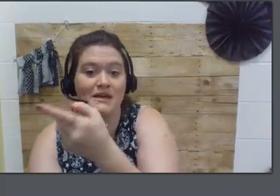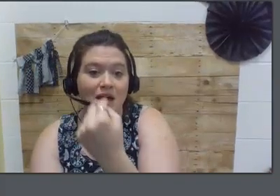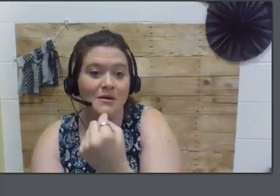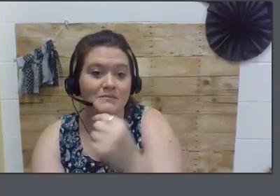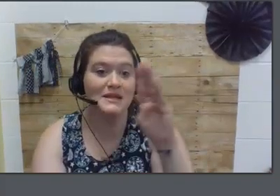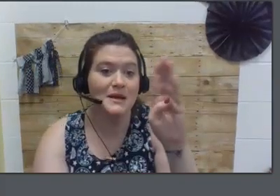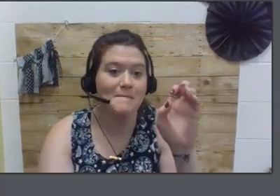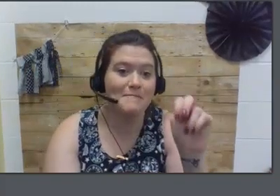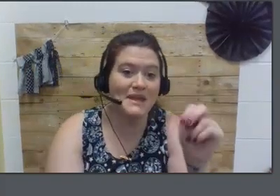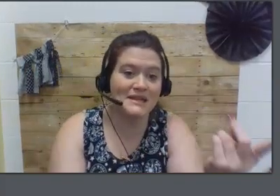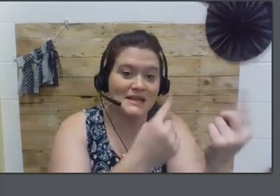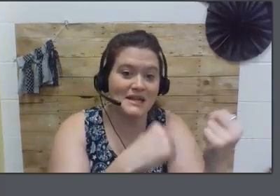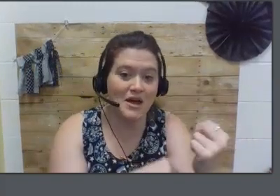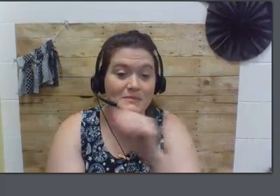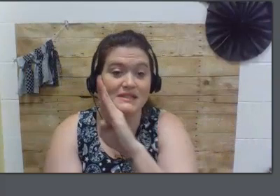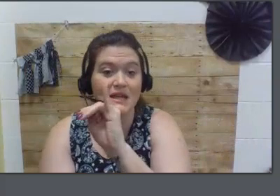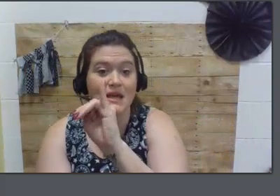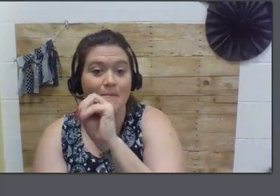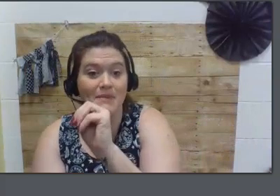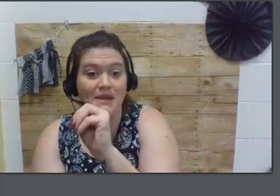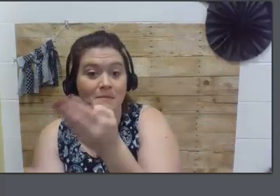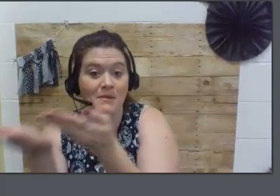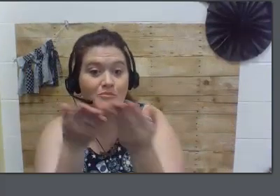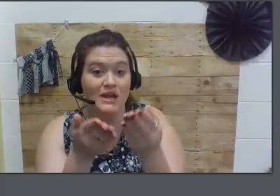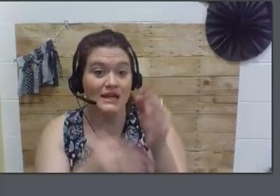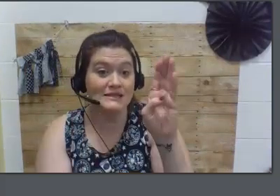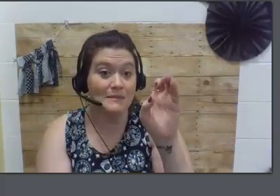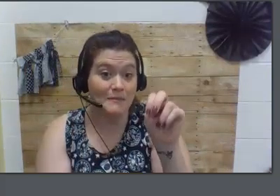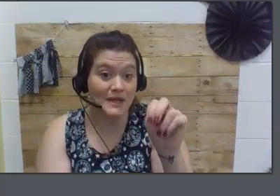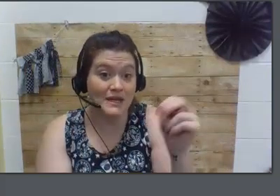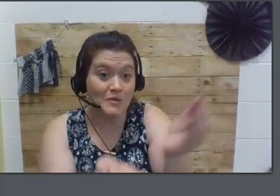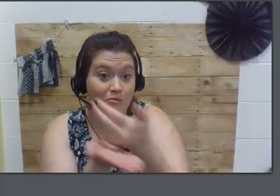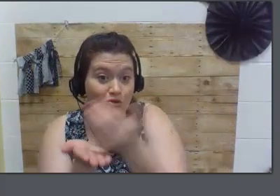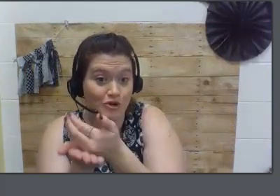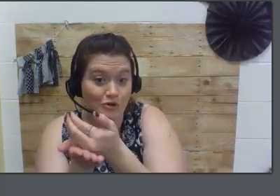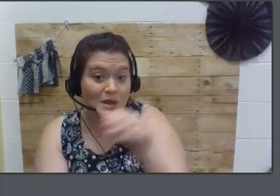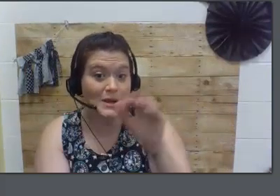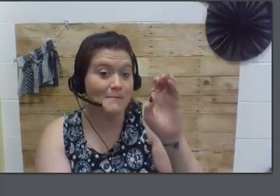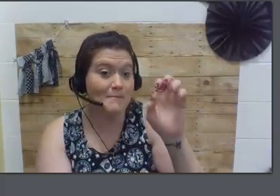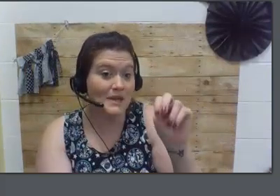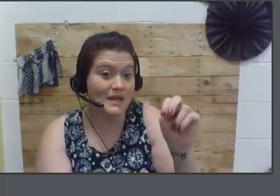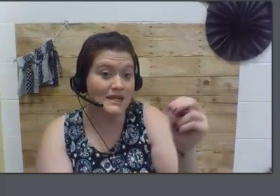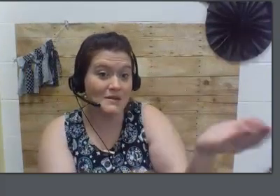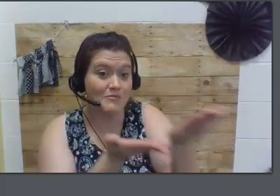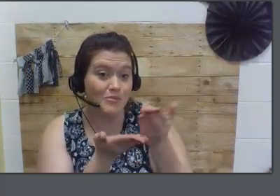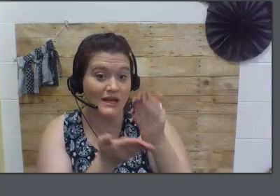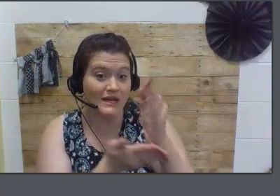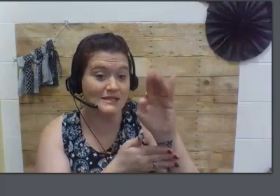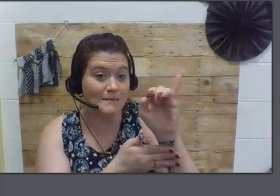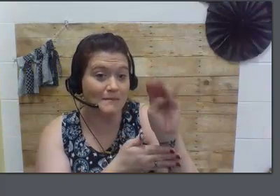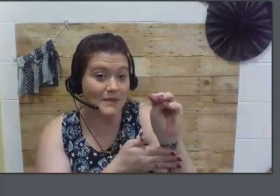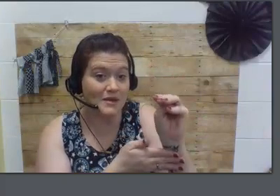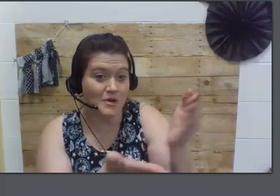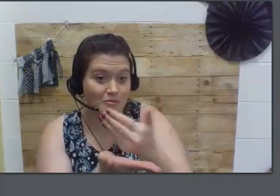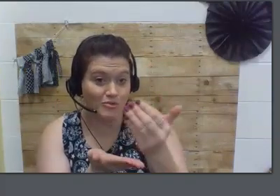Bim comes, Ben comes. Bim brings Ben broom. Ben